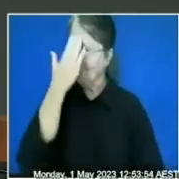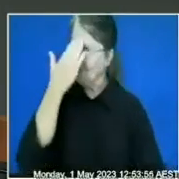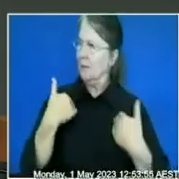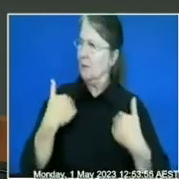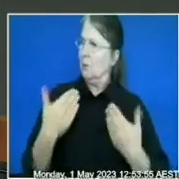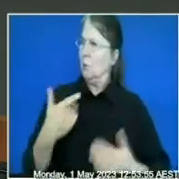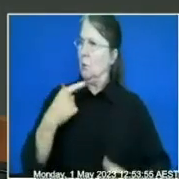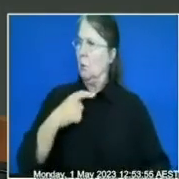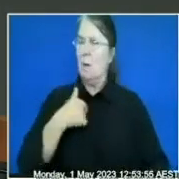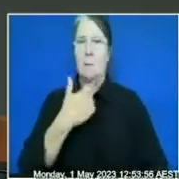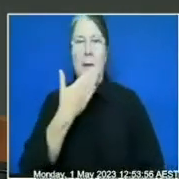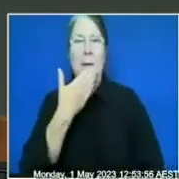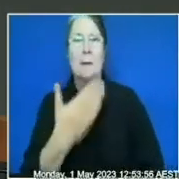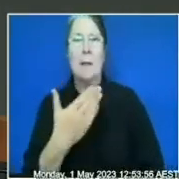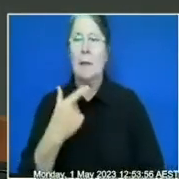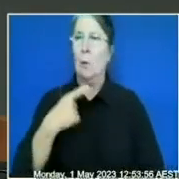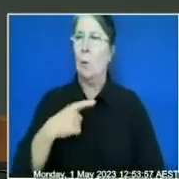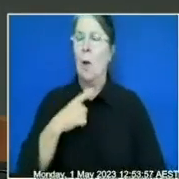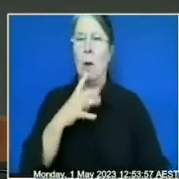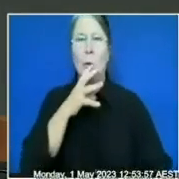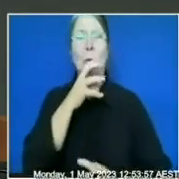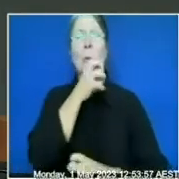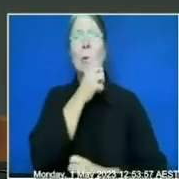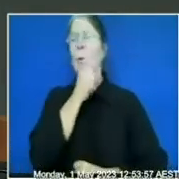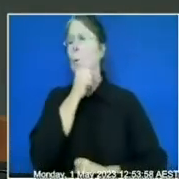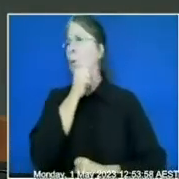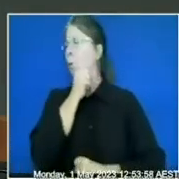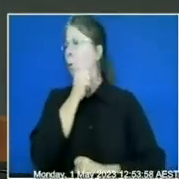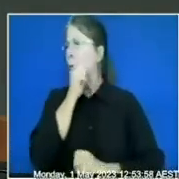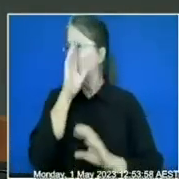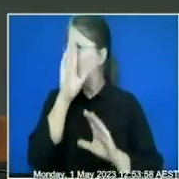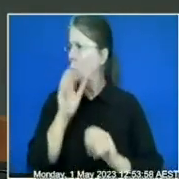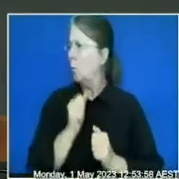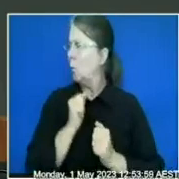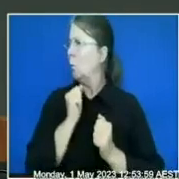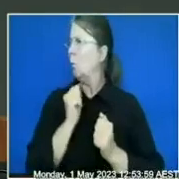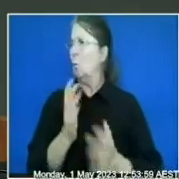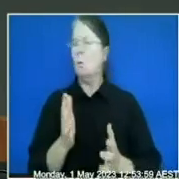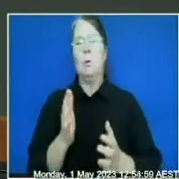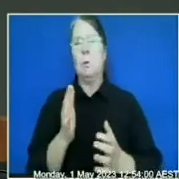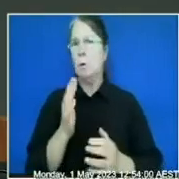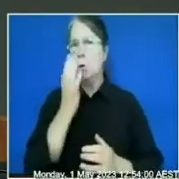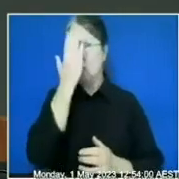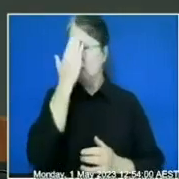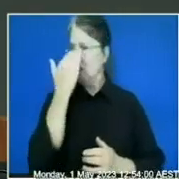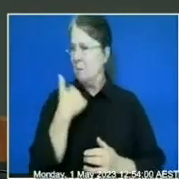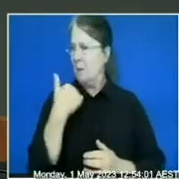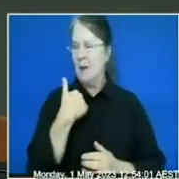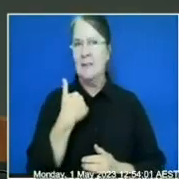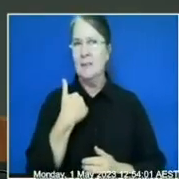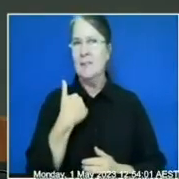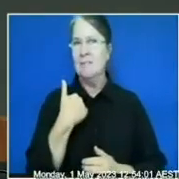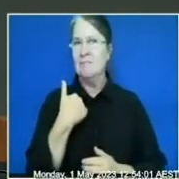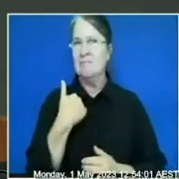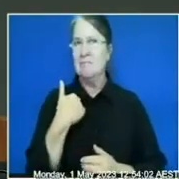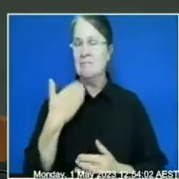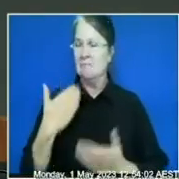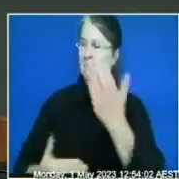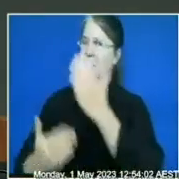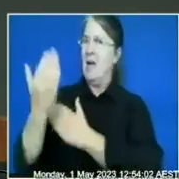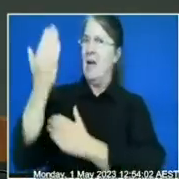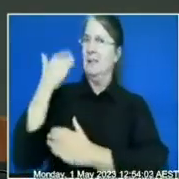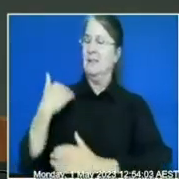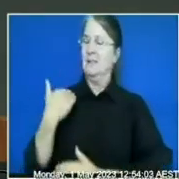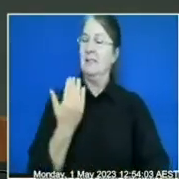time for us, and that our people are almost subject to whatever latest strategy or framework